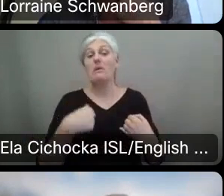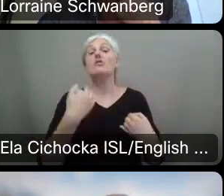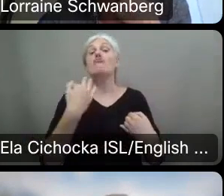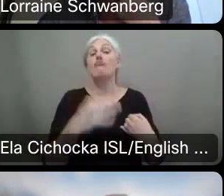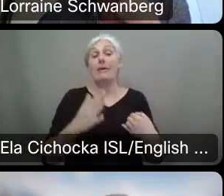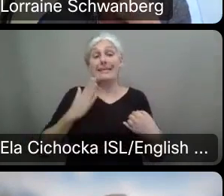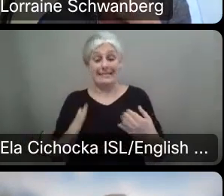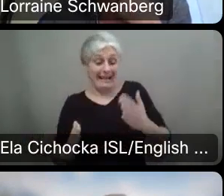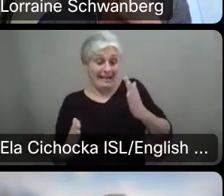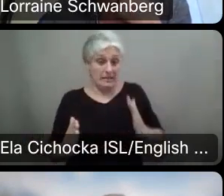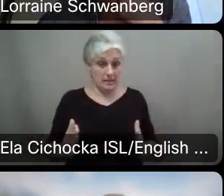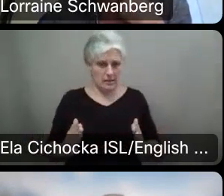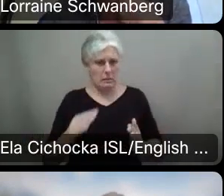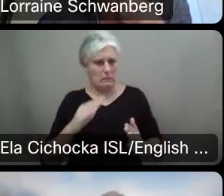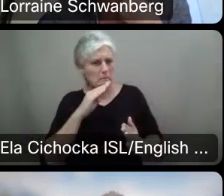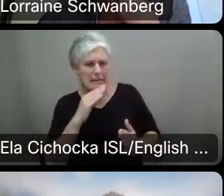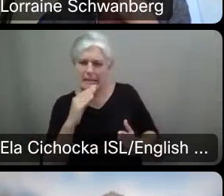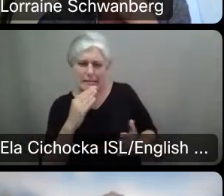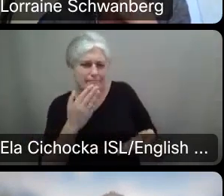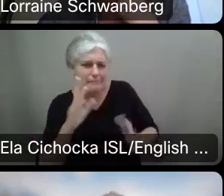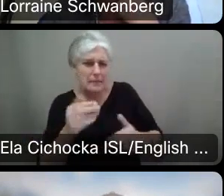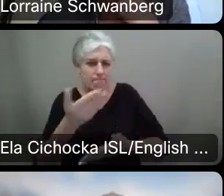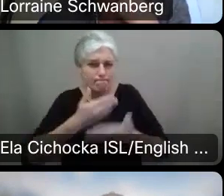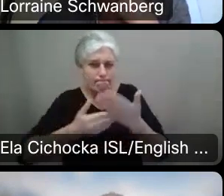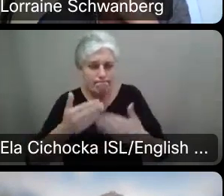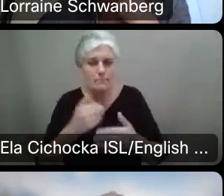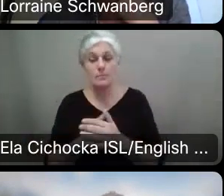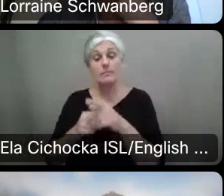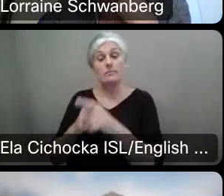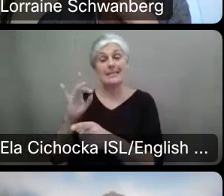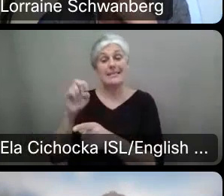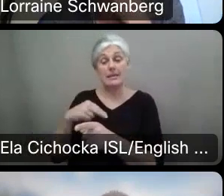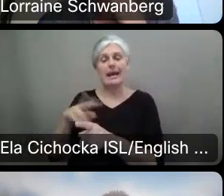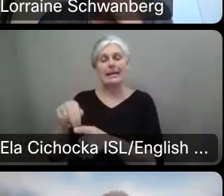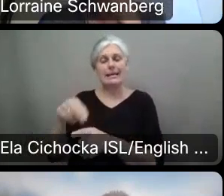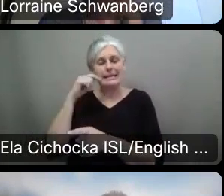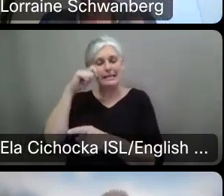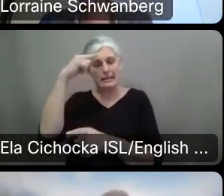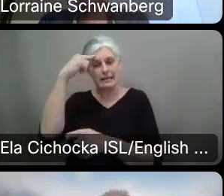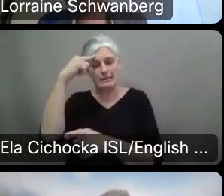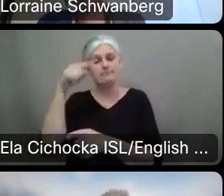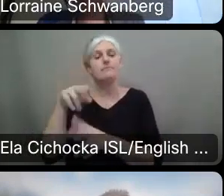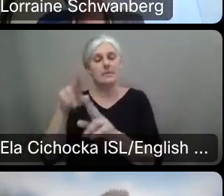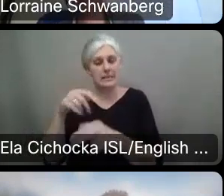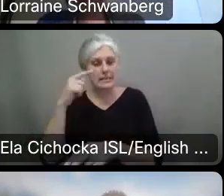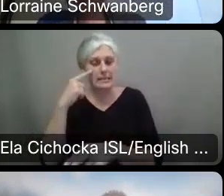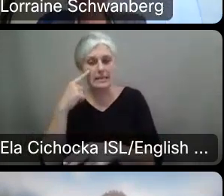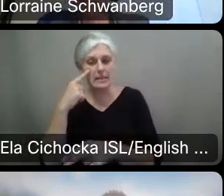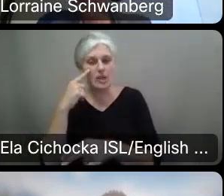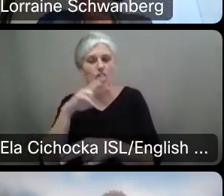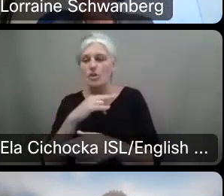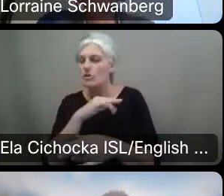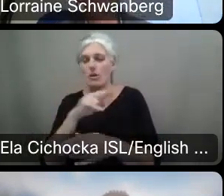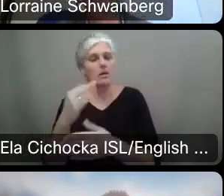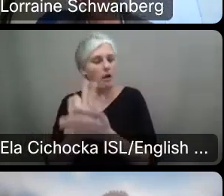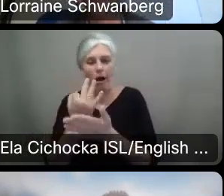site. What would that maybe mean? Or so I think we see this rarely, thankfully, in